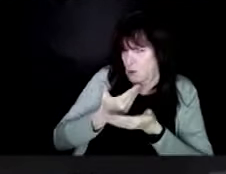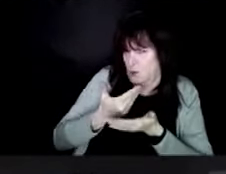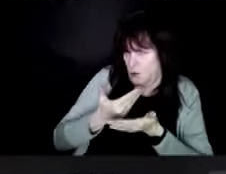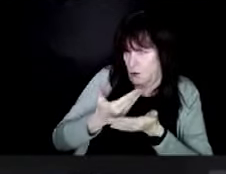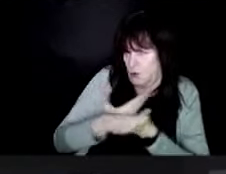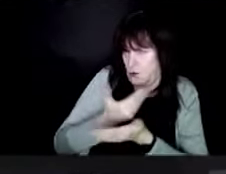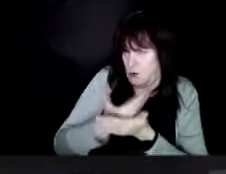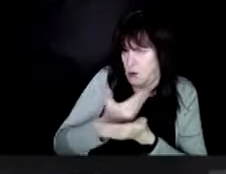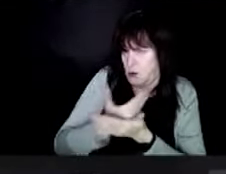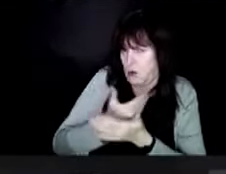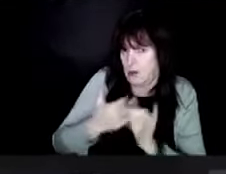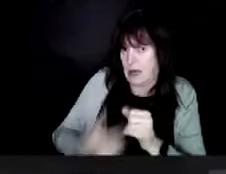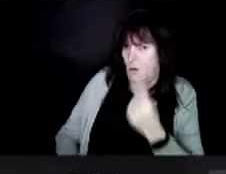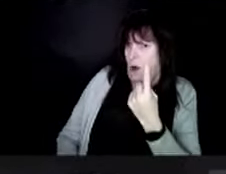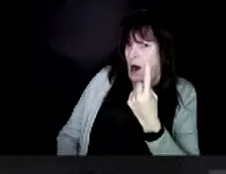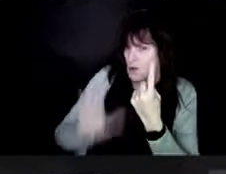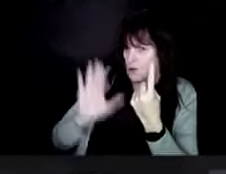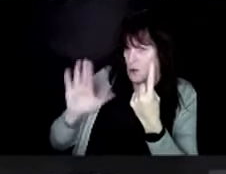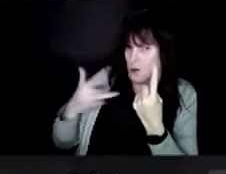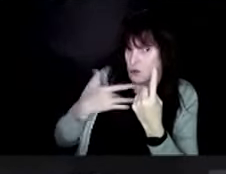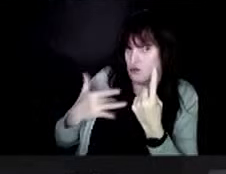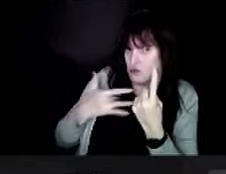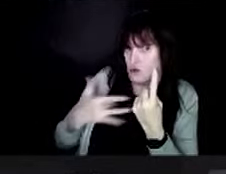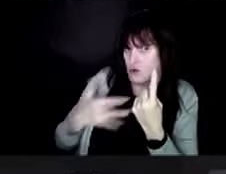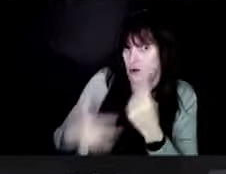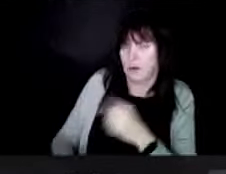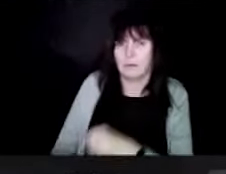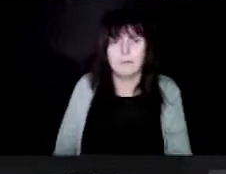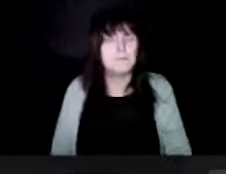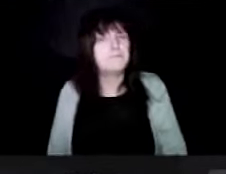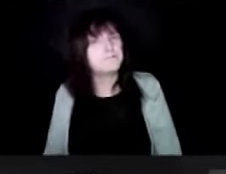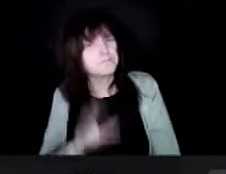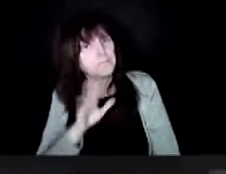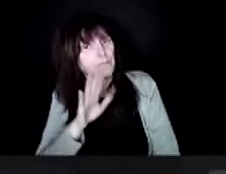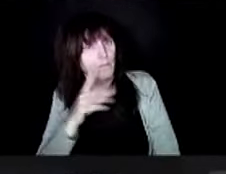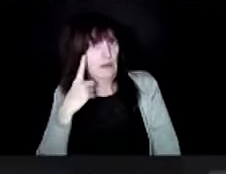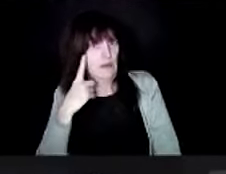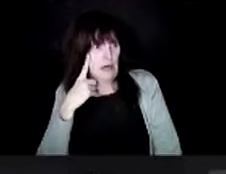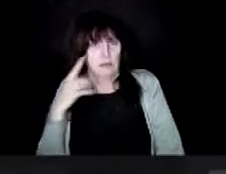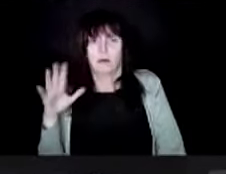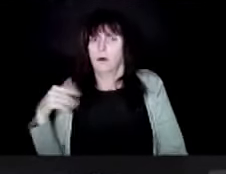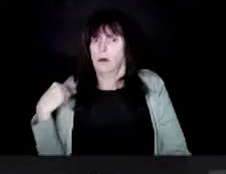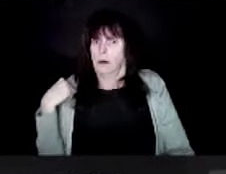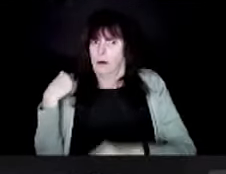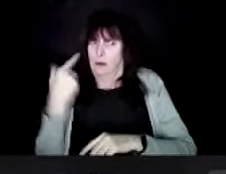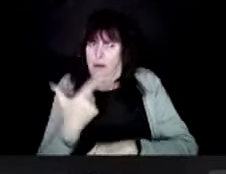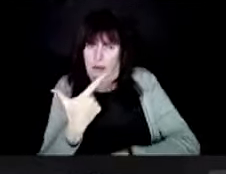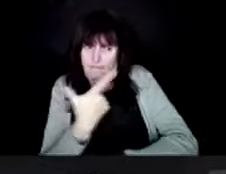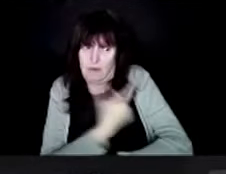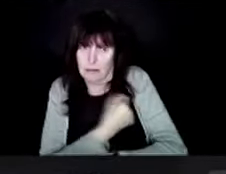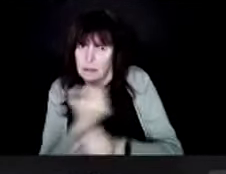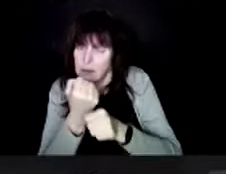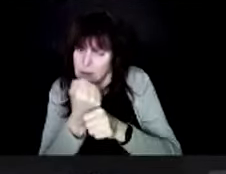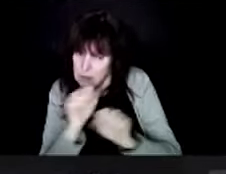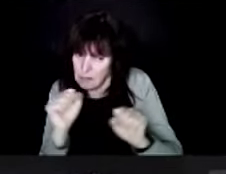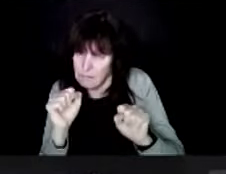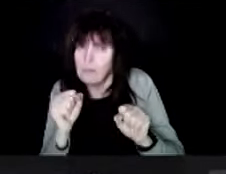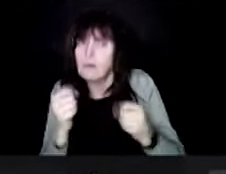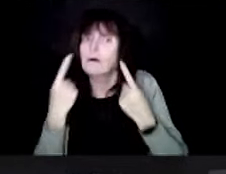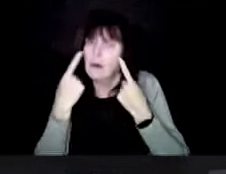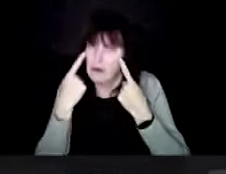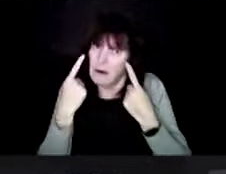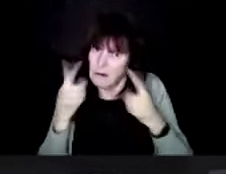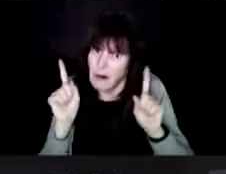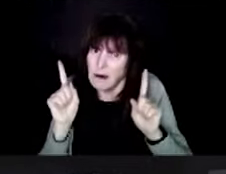I think this vaccine is proving to be very safe and very effective. And so it has nothing to do with the safety or effectiveness of